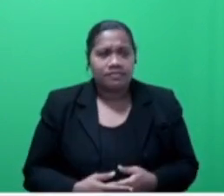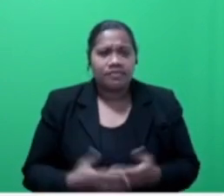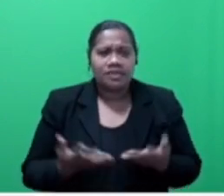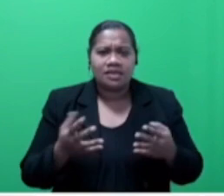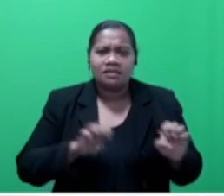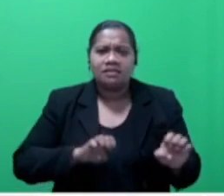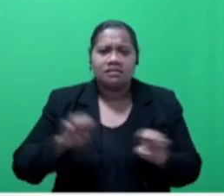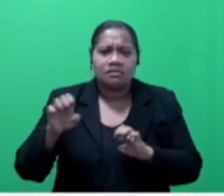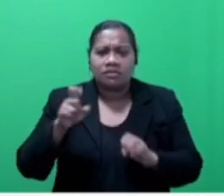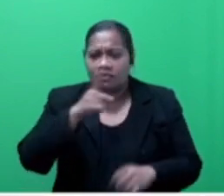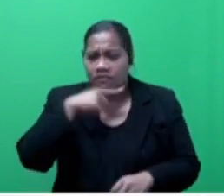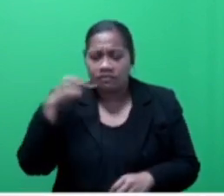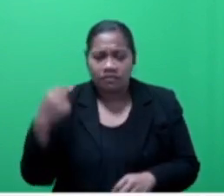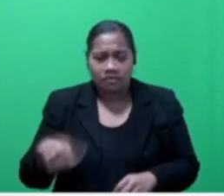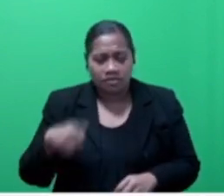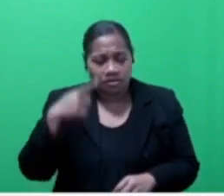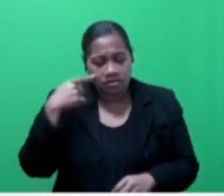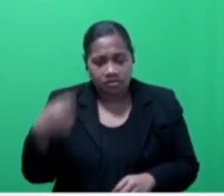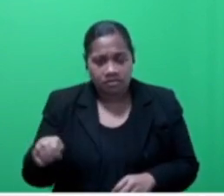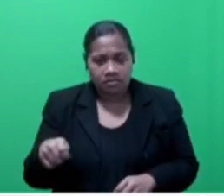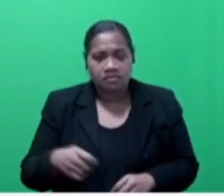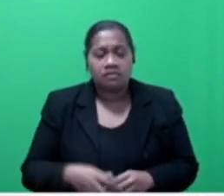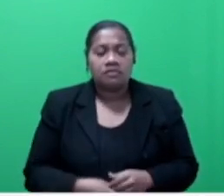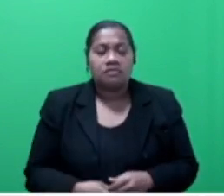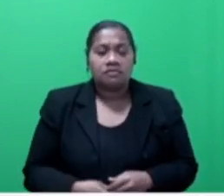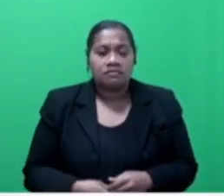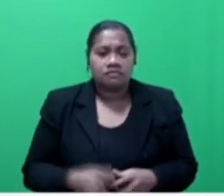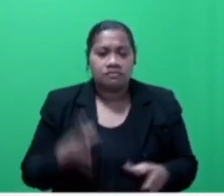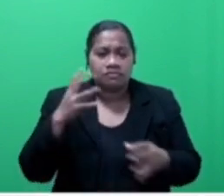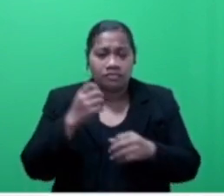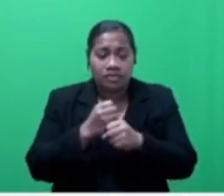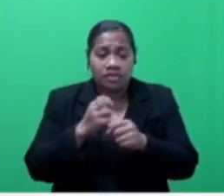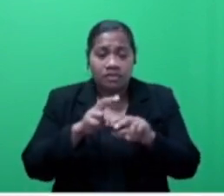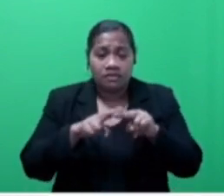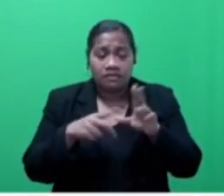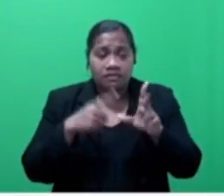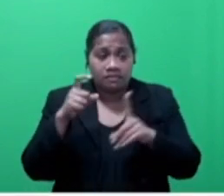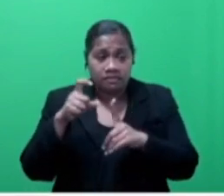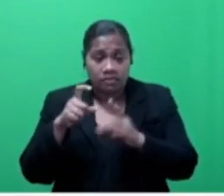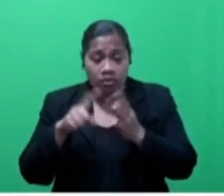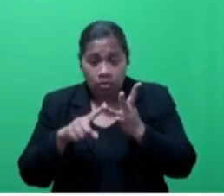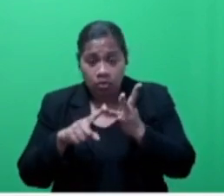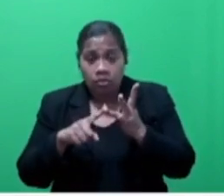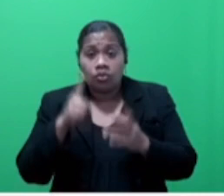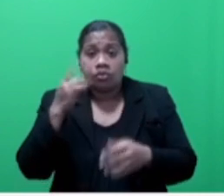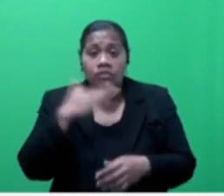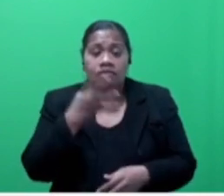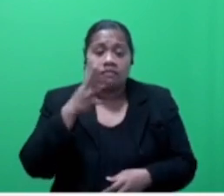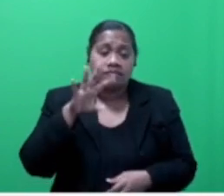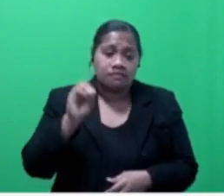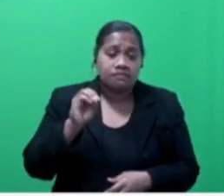Ukraine and Russia. The overall FAO food price index averaged